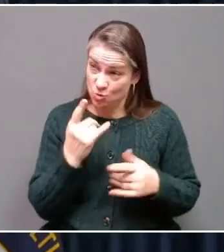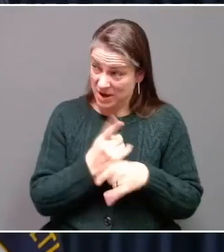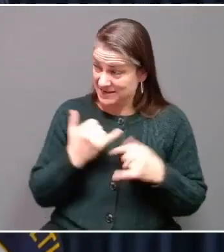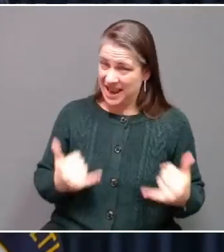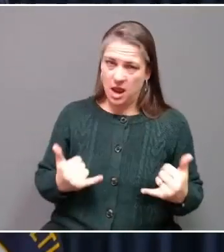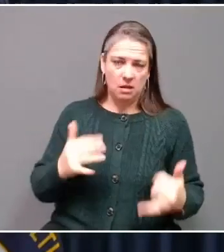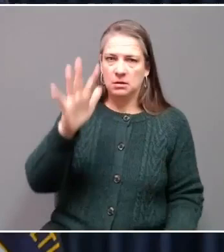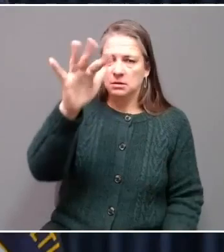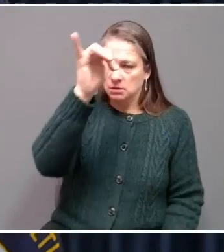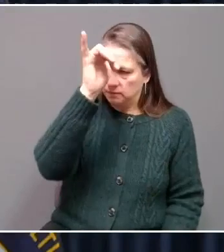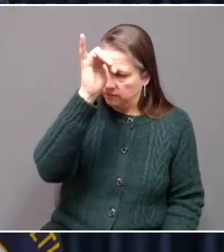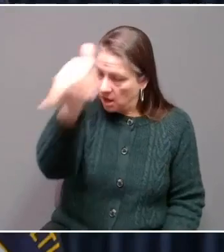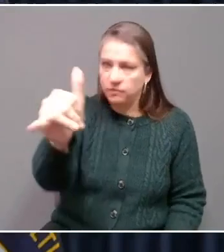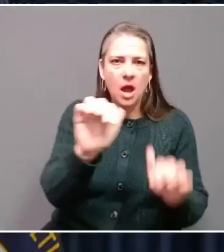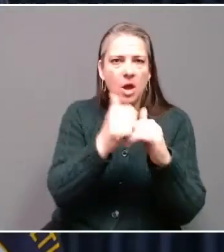call